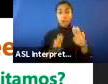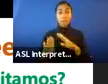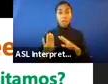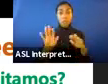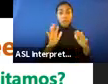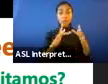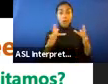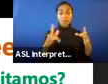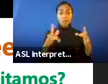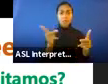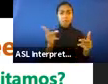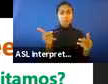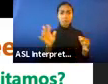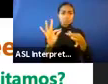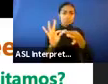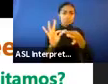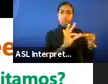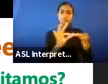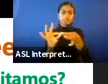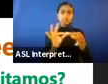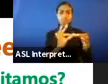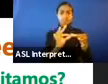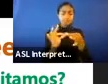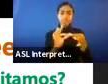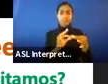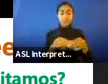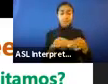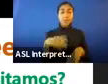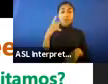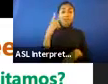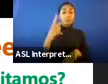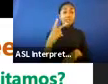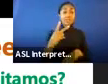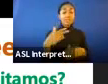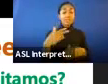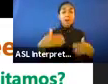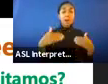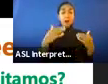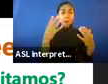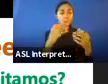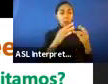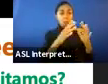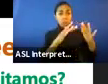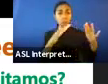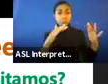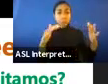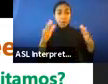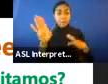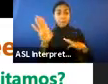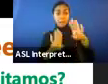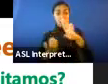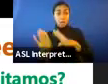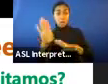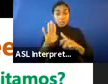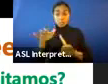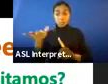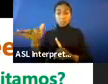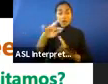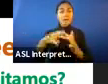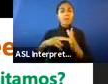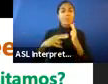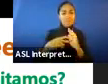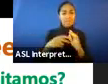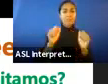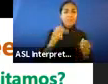linked. Wherever one finds richness in biodiversity, one can also expect to find a great number of